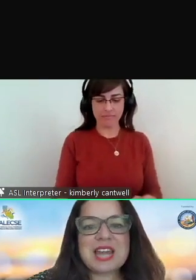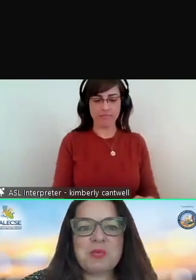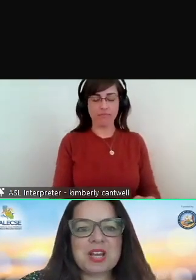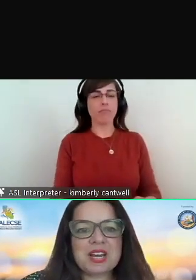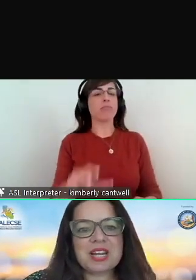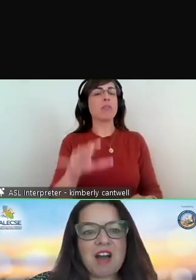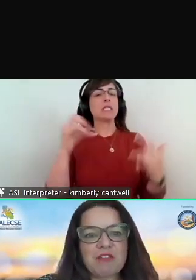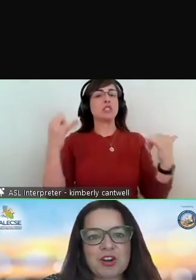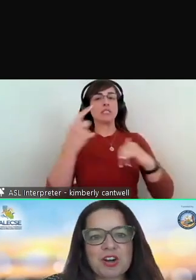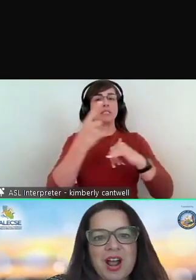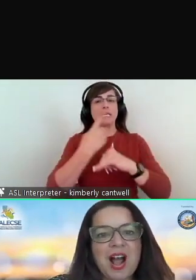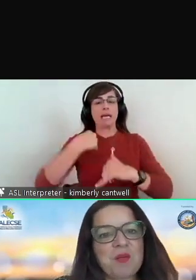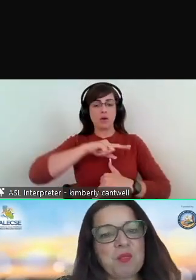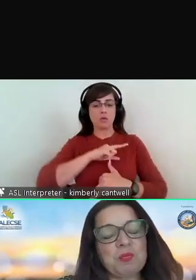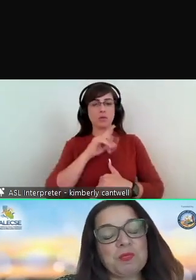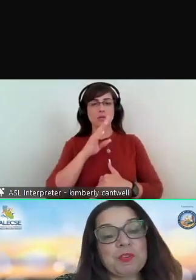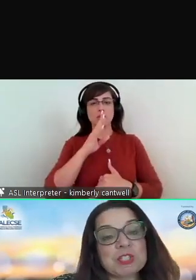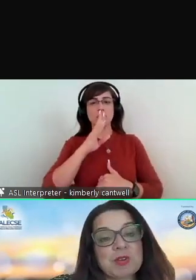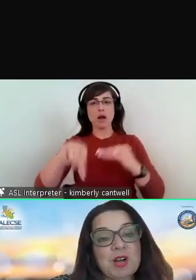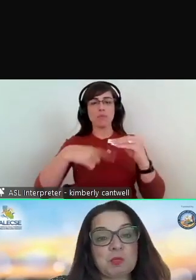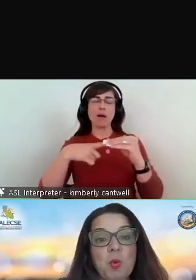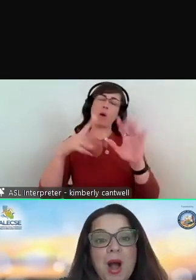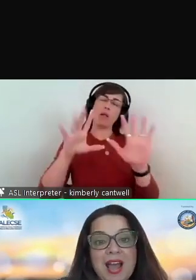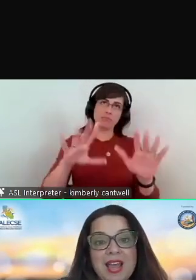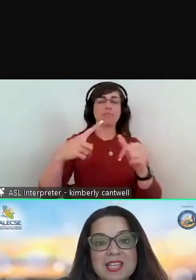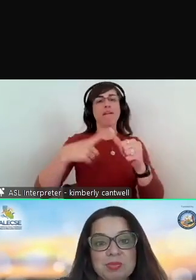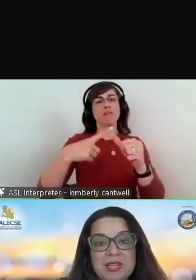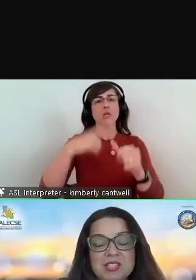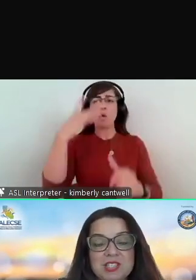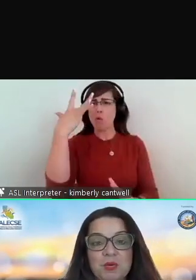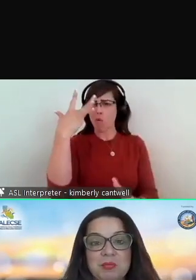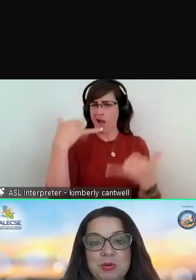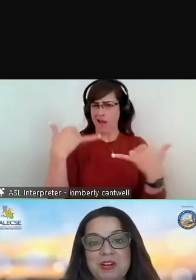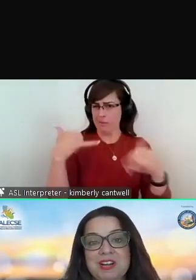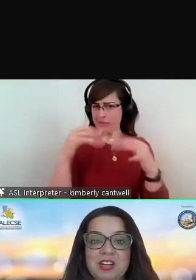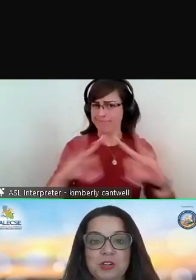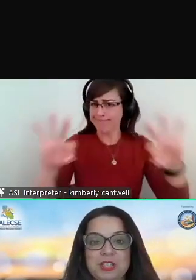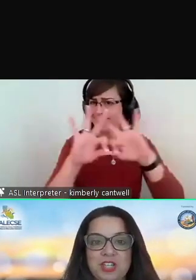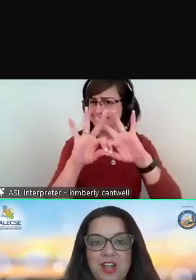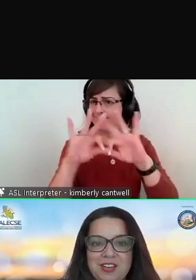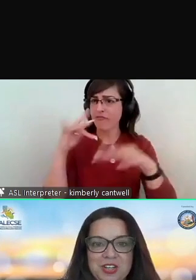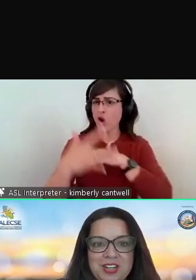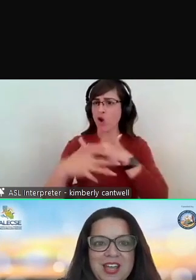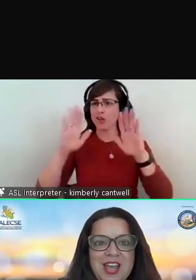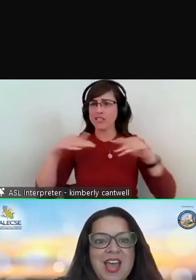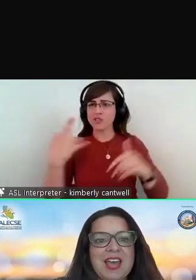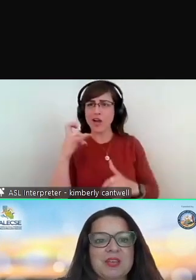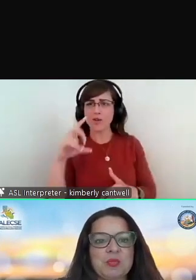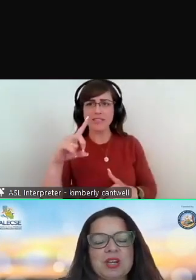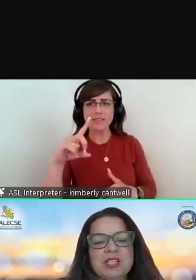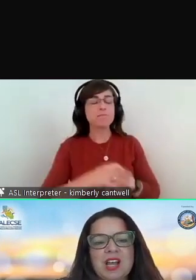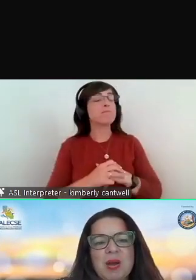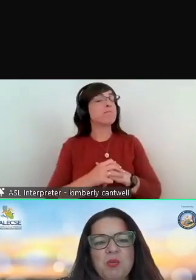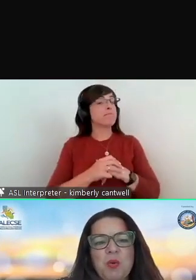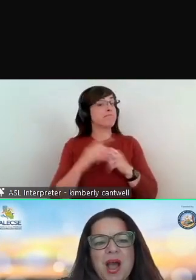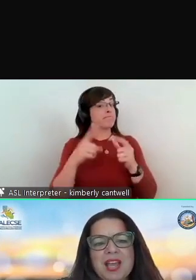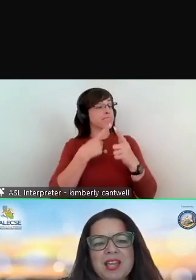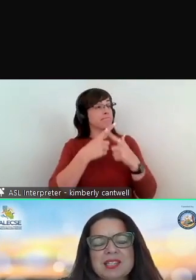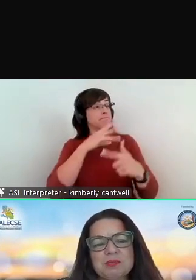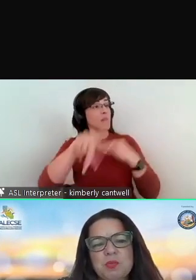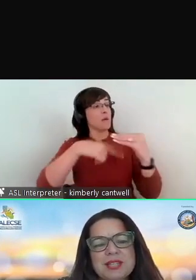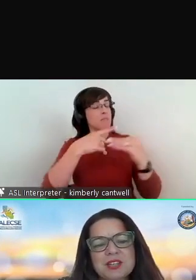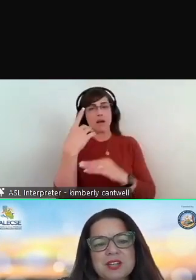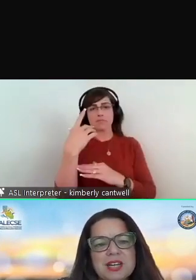So today we're going to cover, first of all, why is play so important in early childhood? And then we're going to talk about